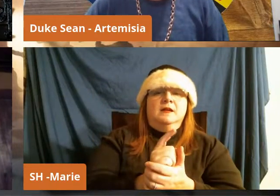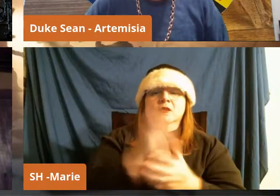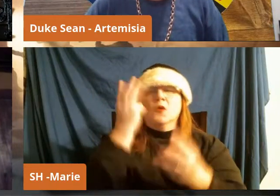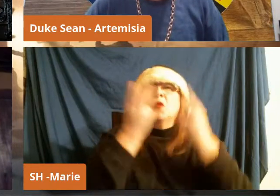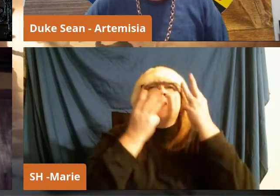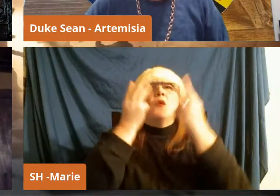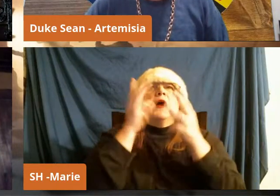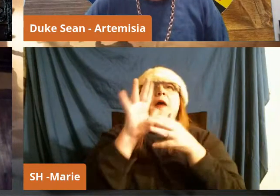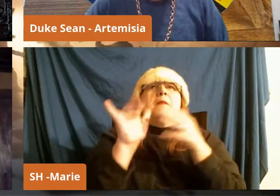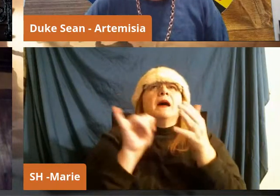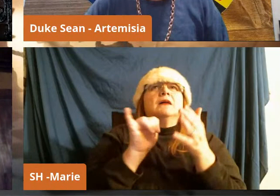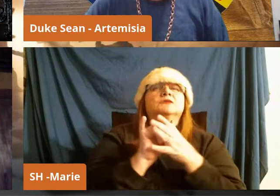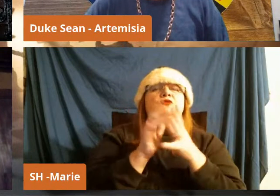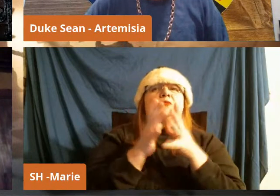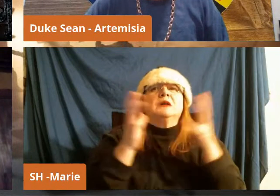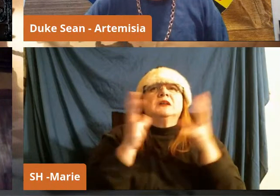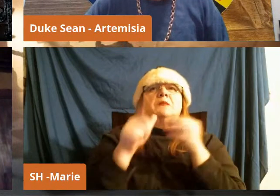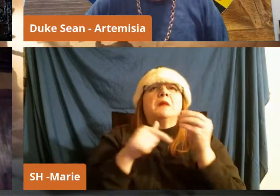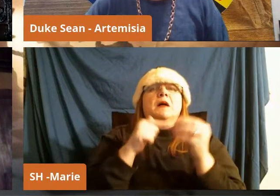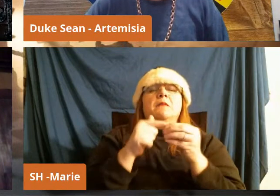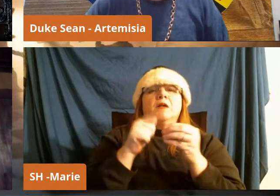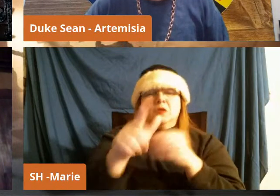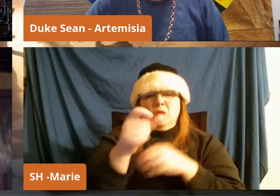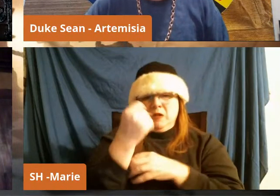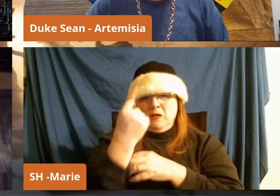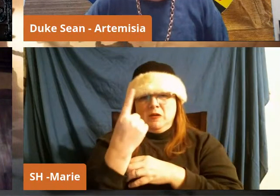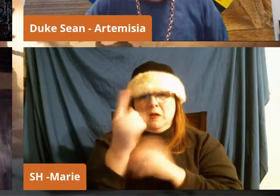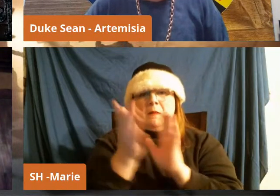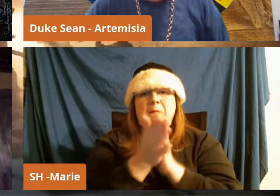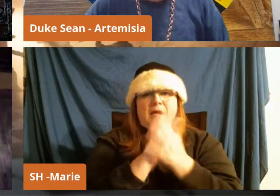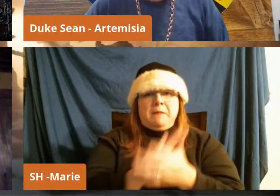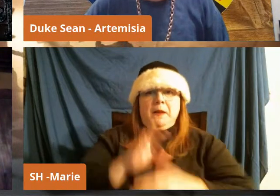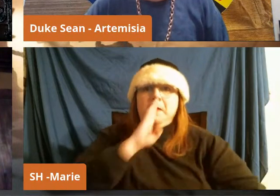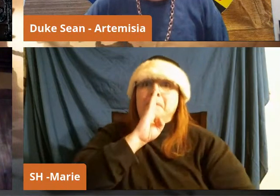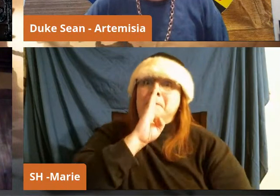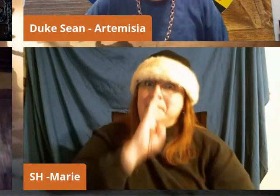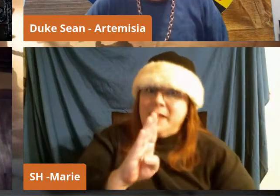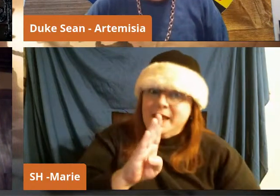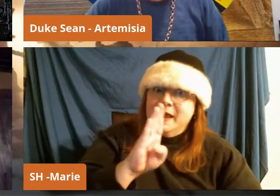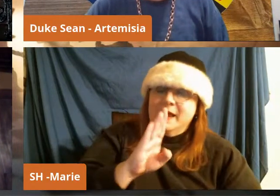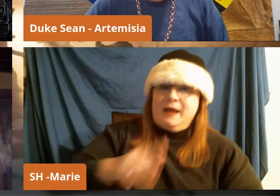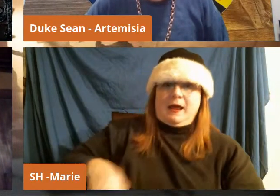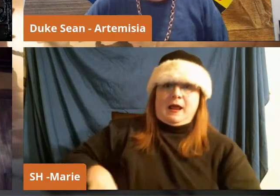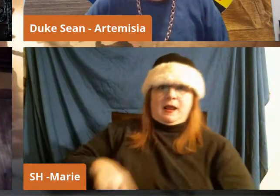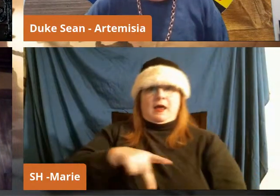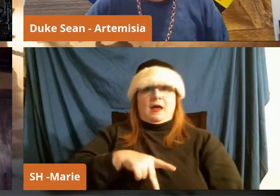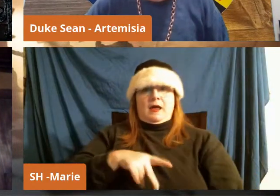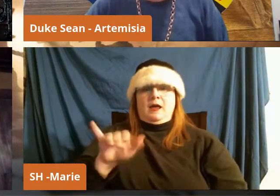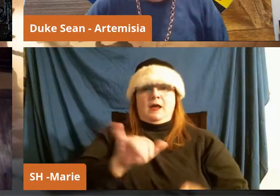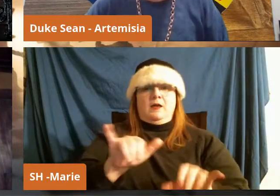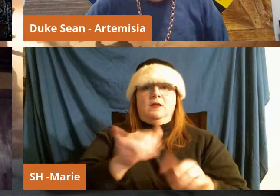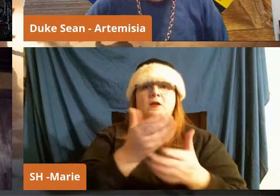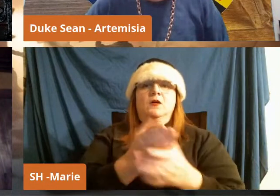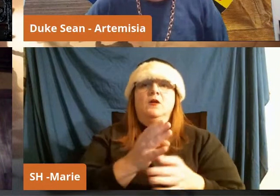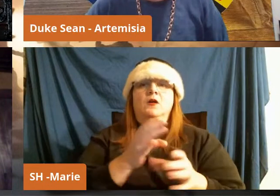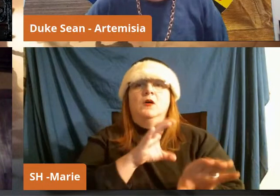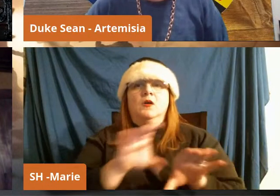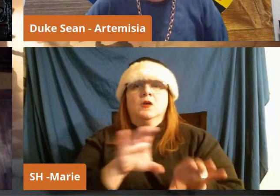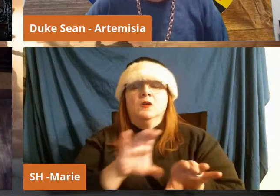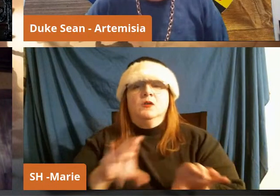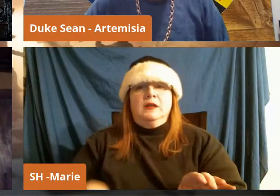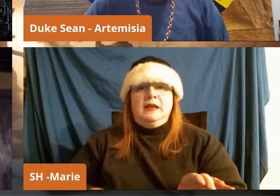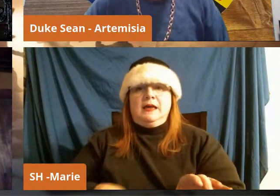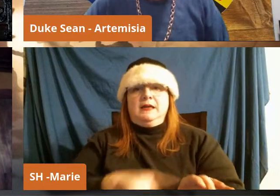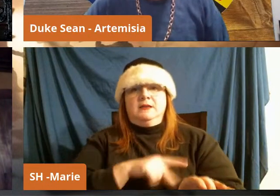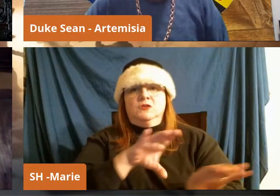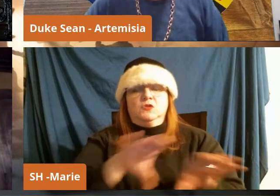much about your understanding what it means to be a knight as opposed to doing the things that knights do,